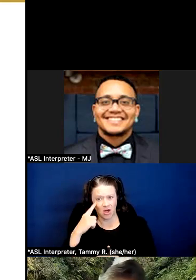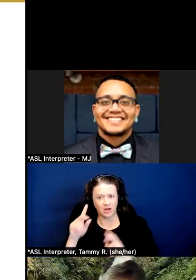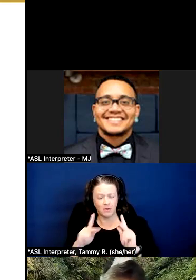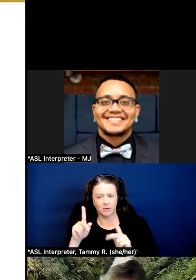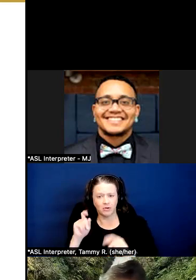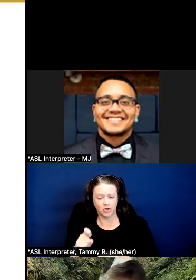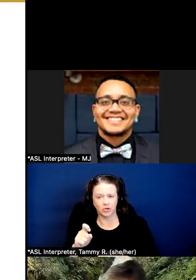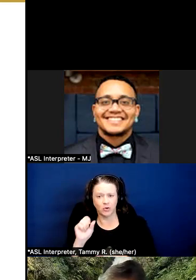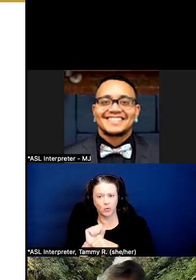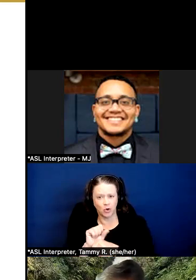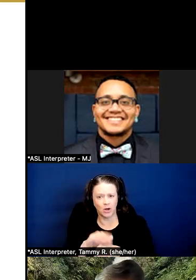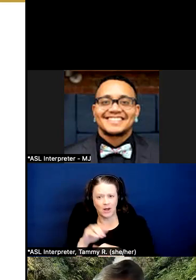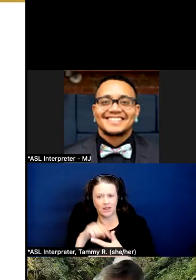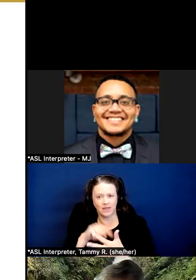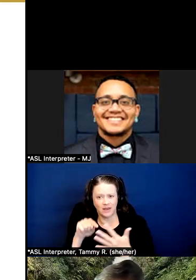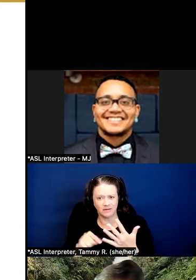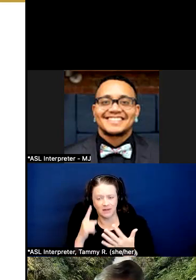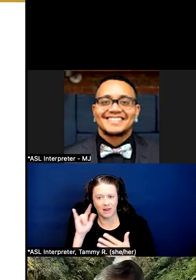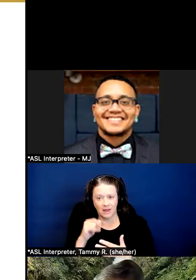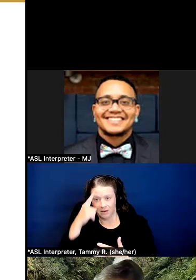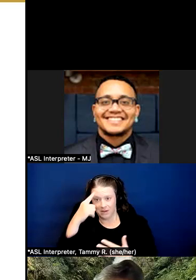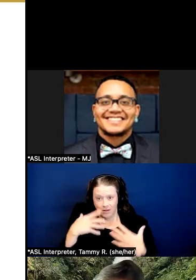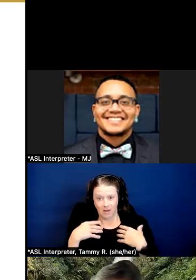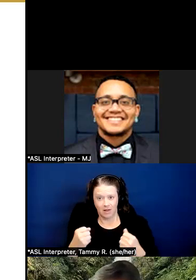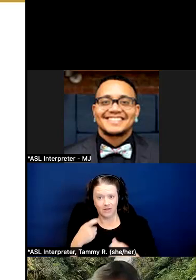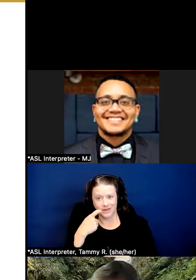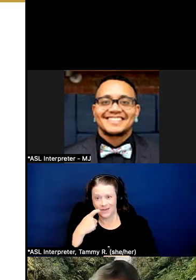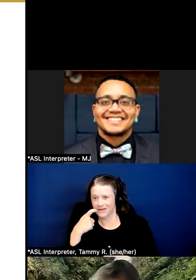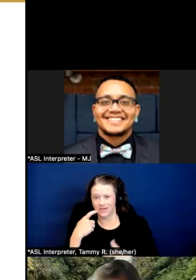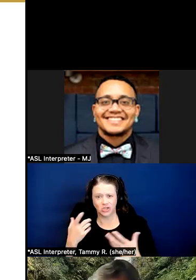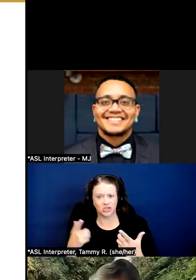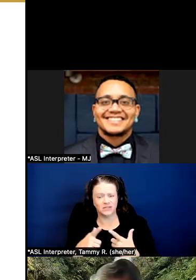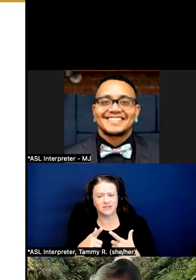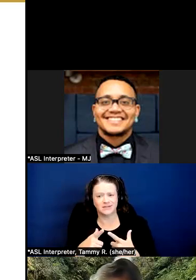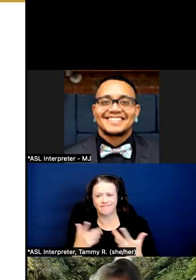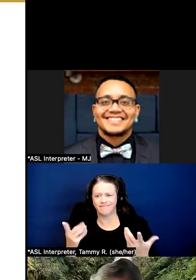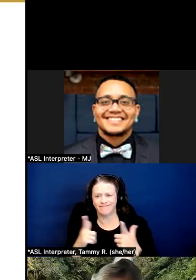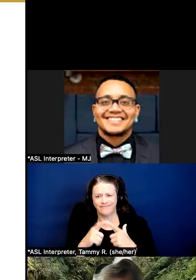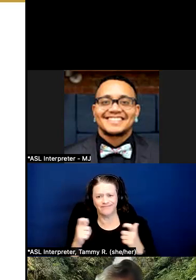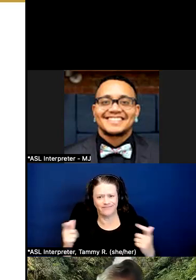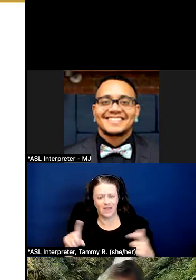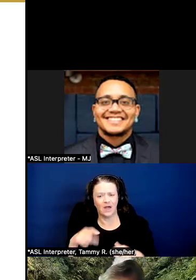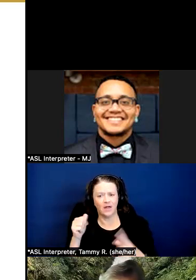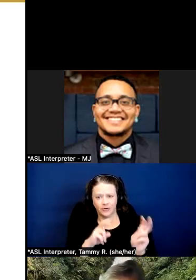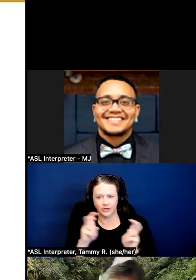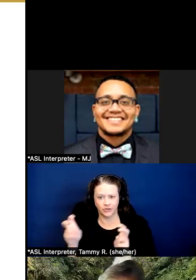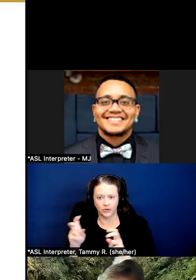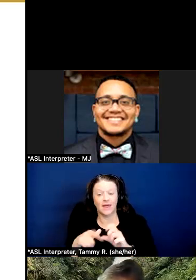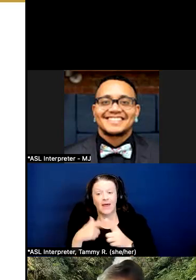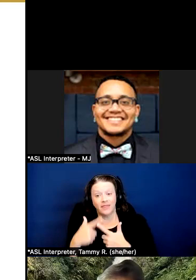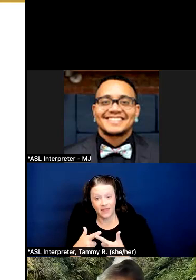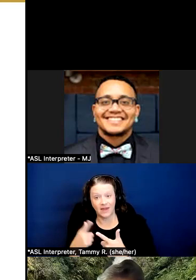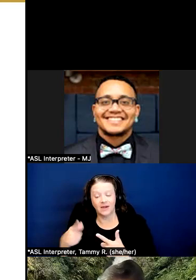on things like mental health, addictions, various other issues, and then they